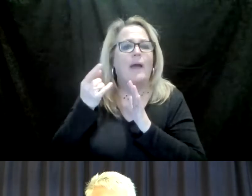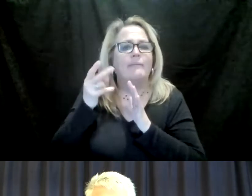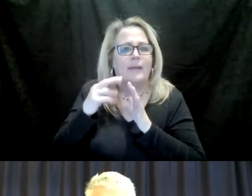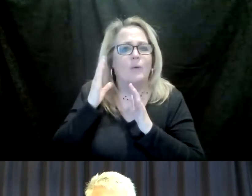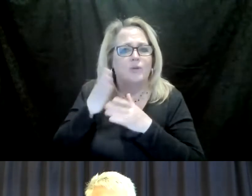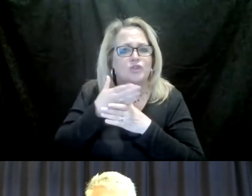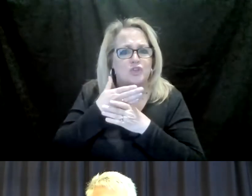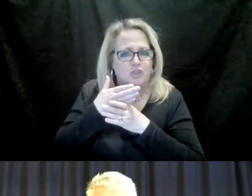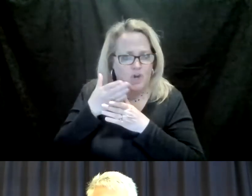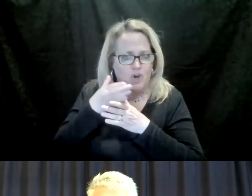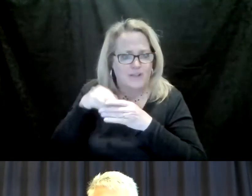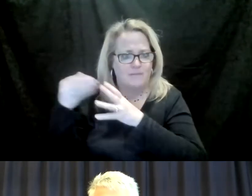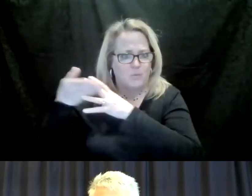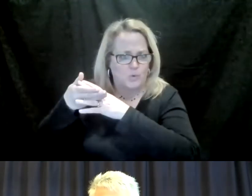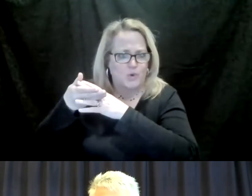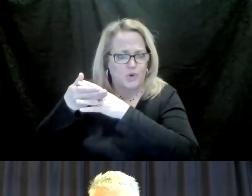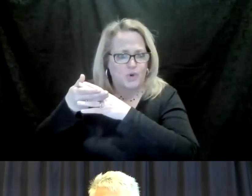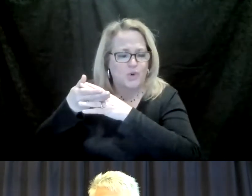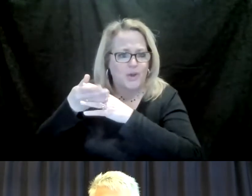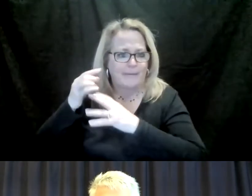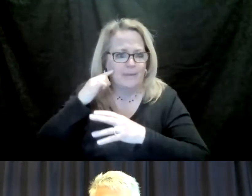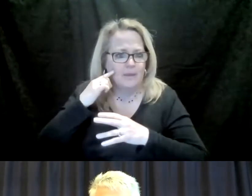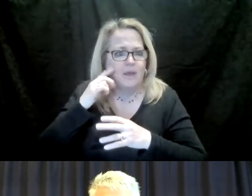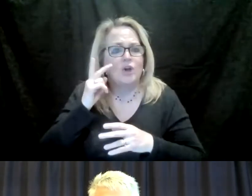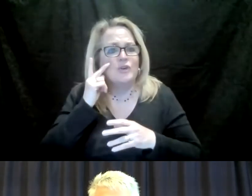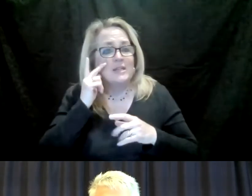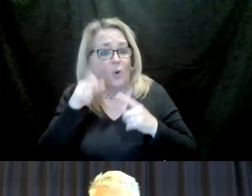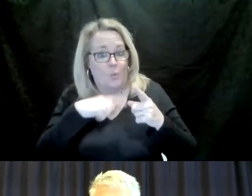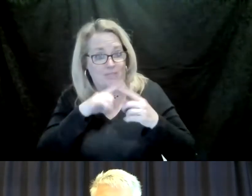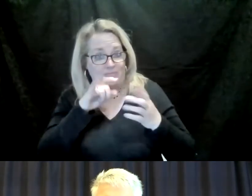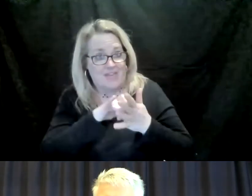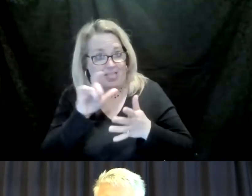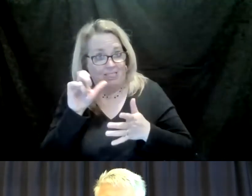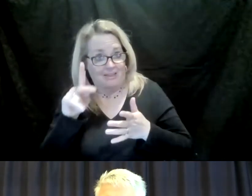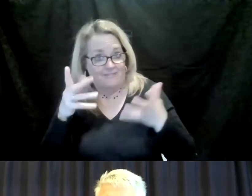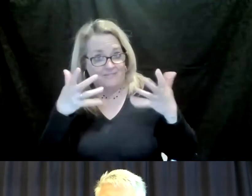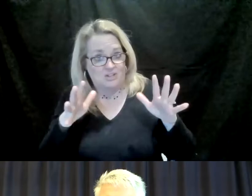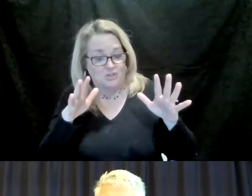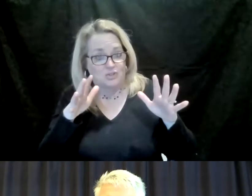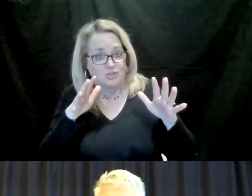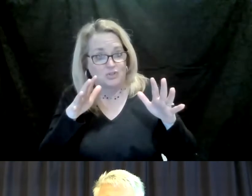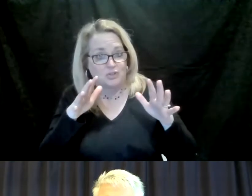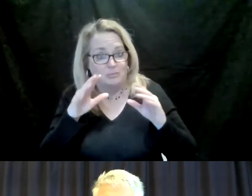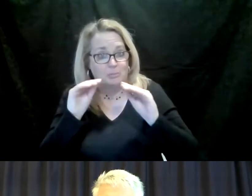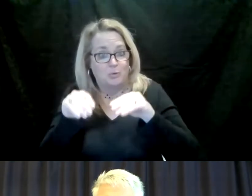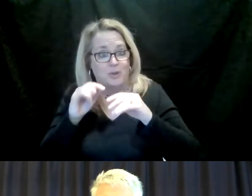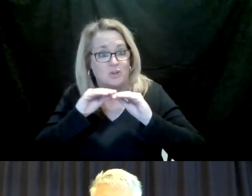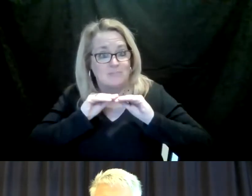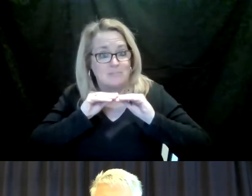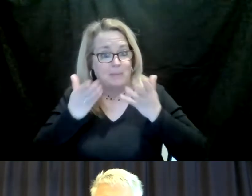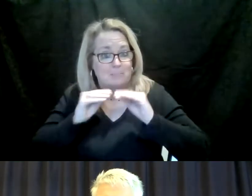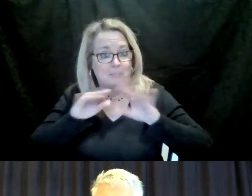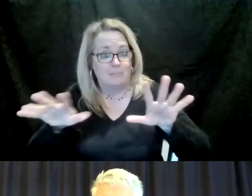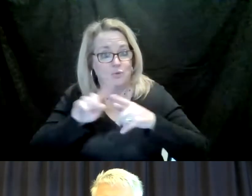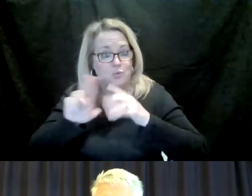share it into the folder. I think we okay. And then once that link has been determined, maybe we can send it out to all the